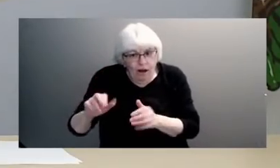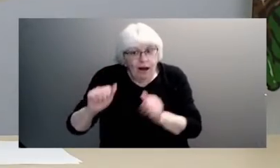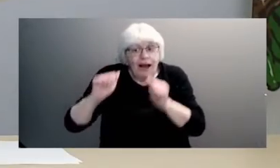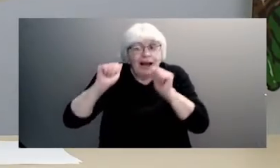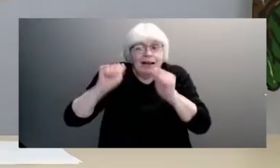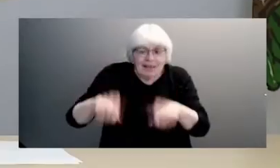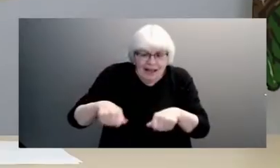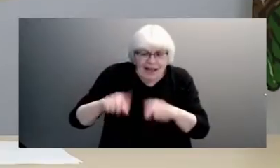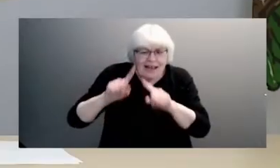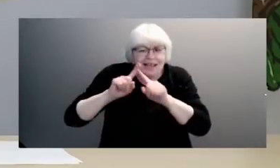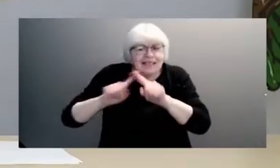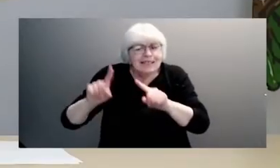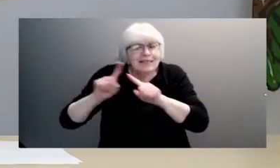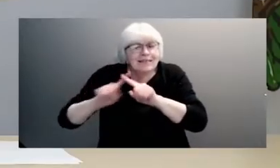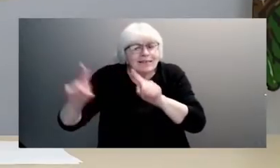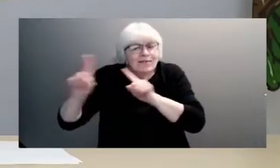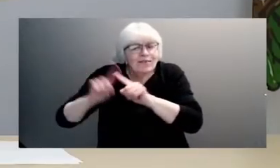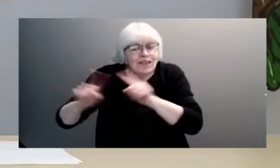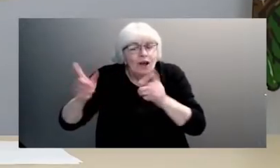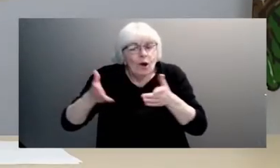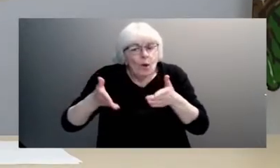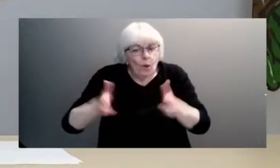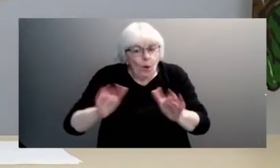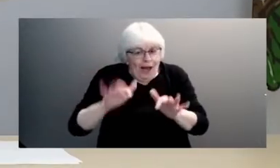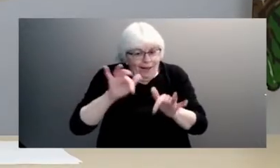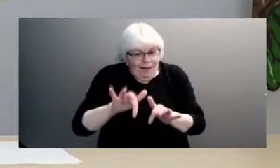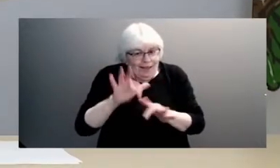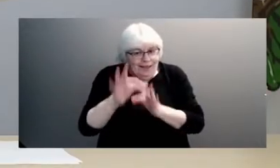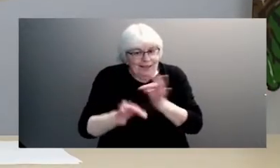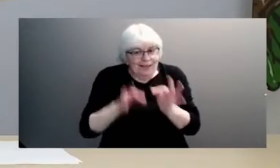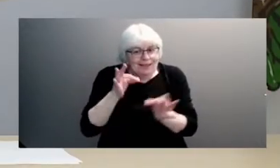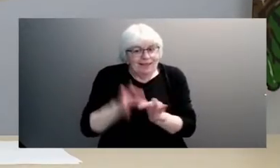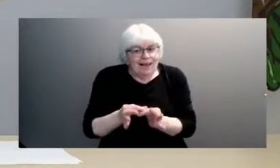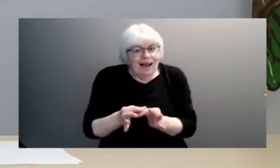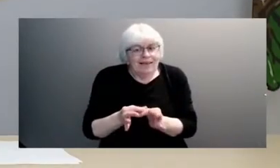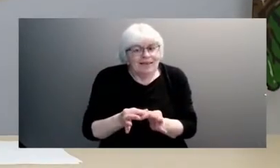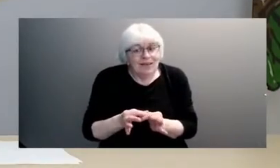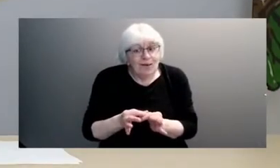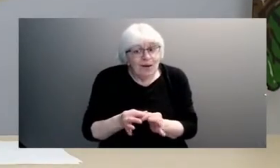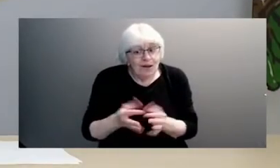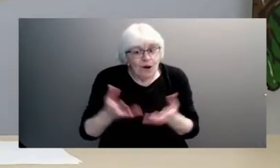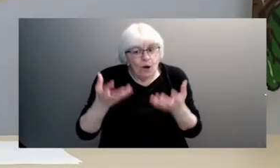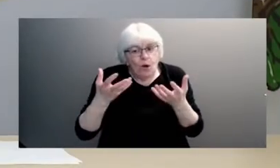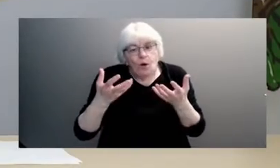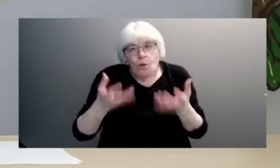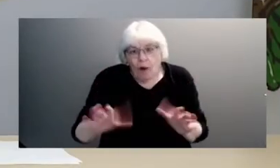from needing tests, from getting sick and needing tests, but